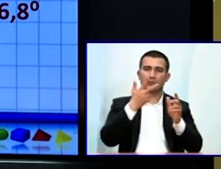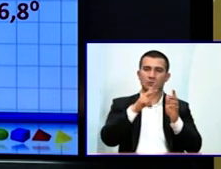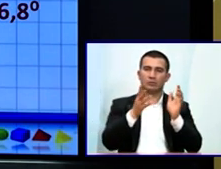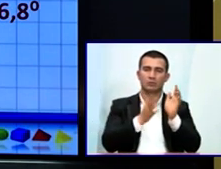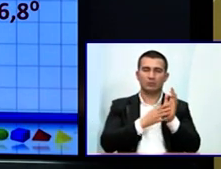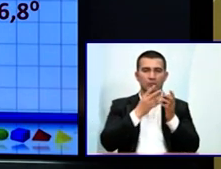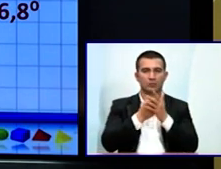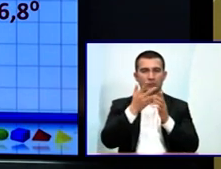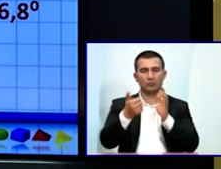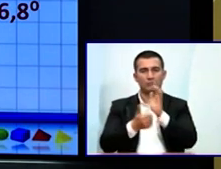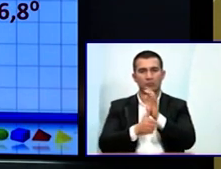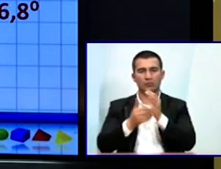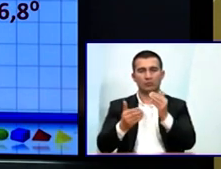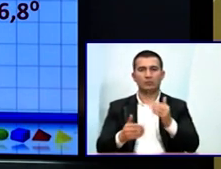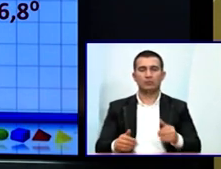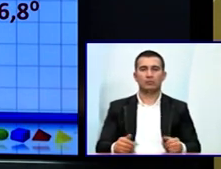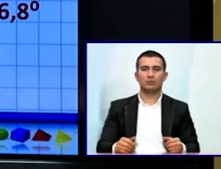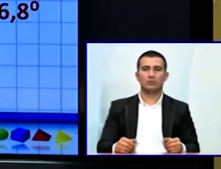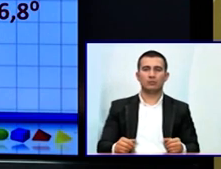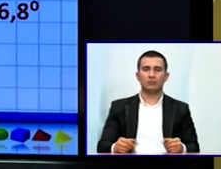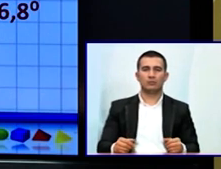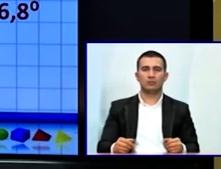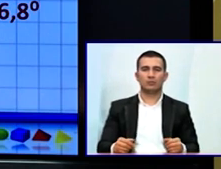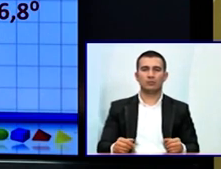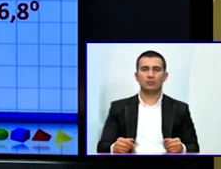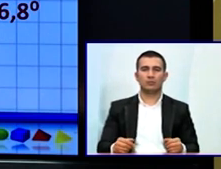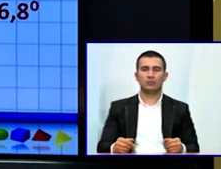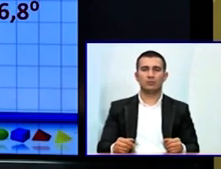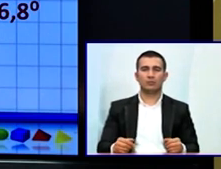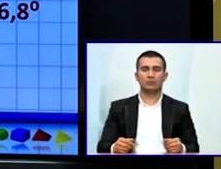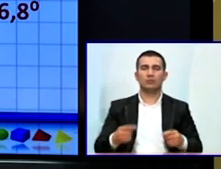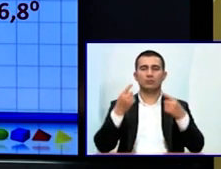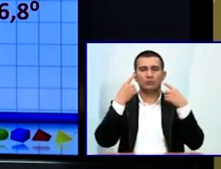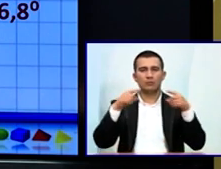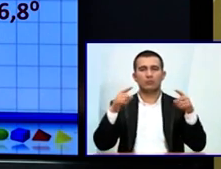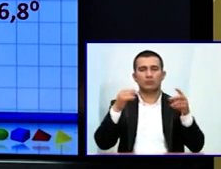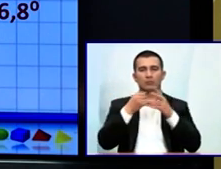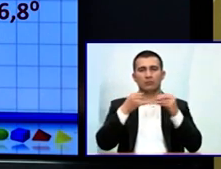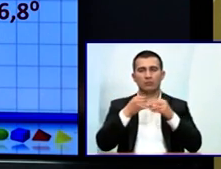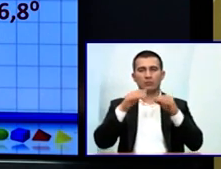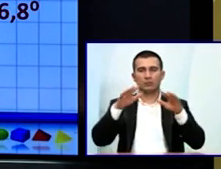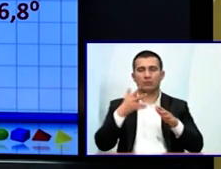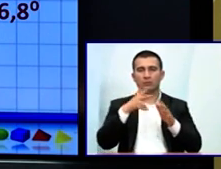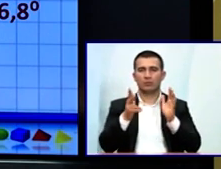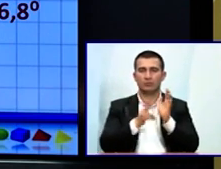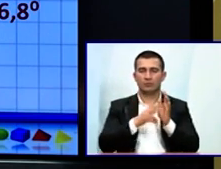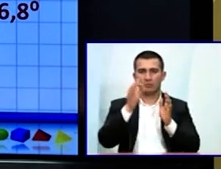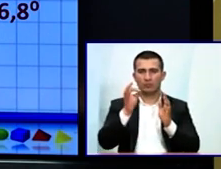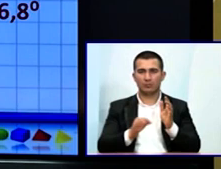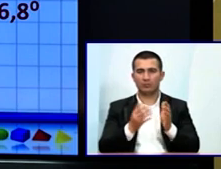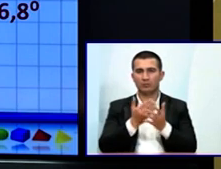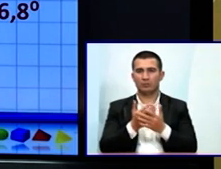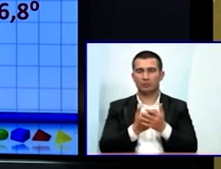39.6 gradusni tashkil qiladi. Boshqa yer maydonlarimiz 38%, 38%